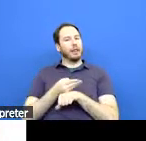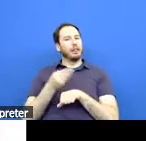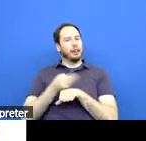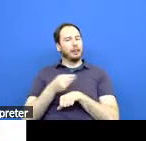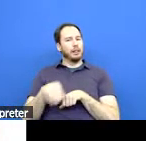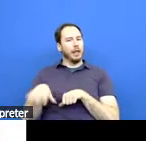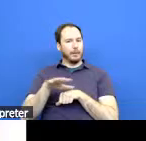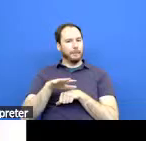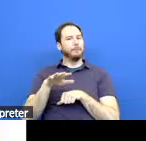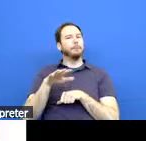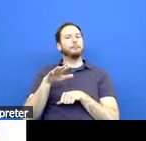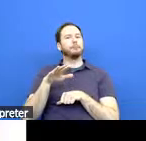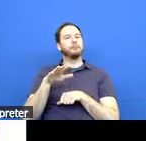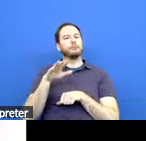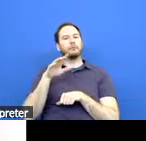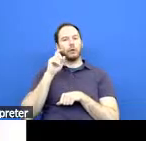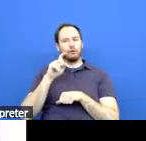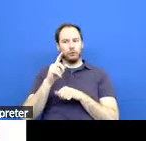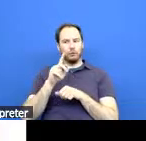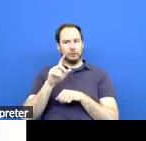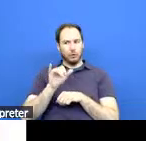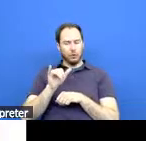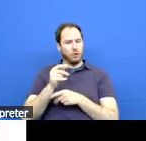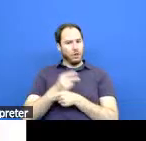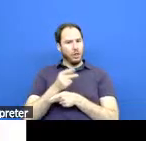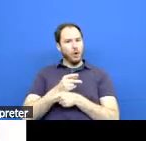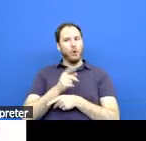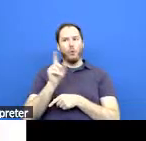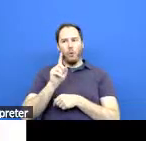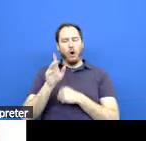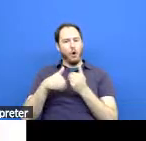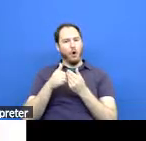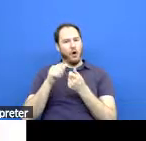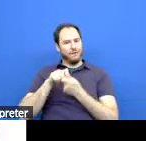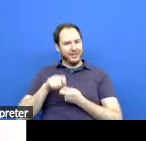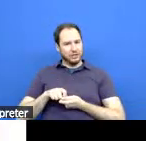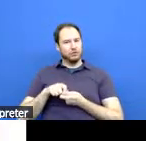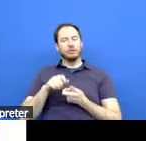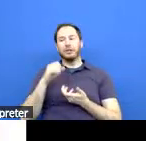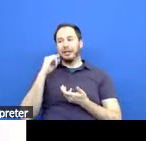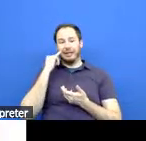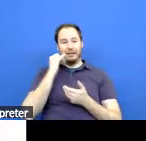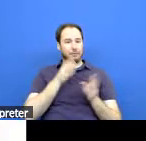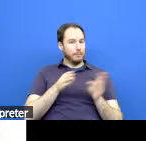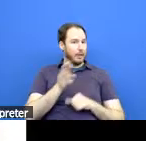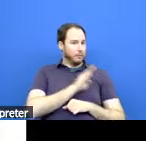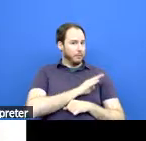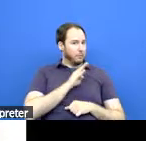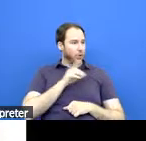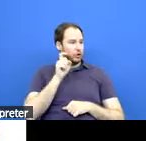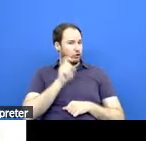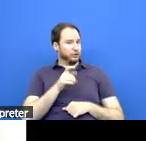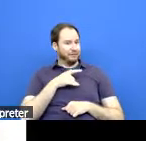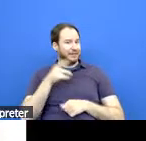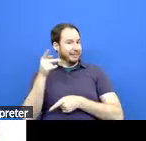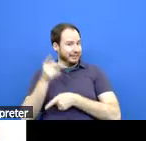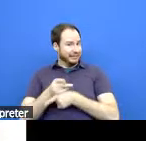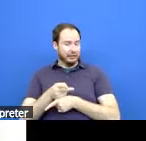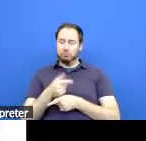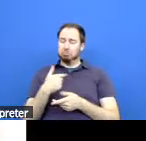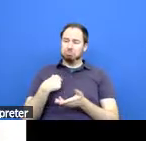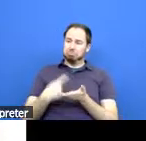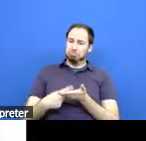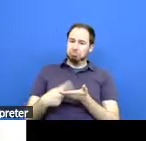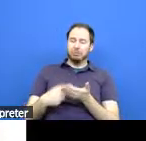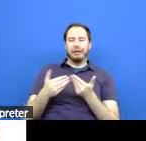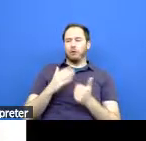be significant. We also need to locate those features. And if there's features that the planning board feels that should stay and we can keep them even though